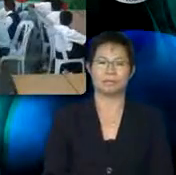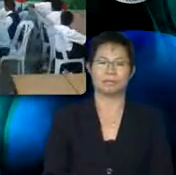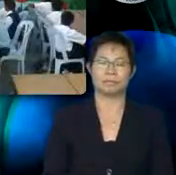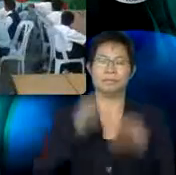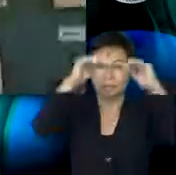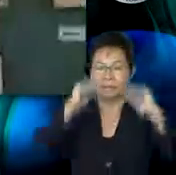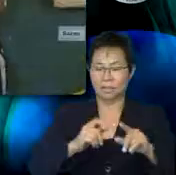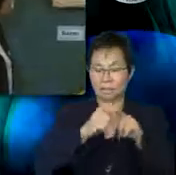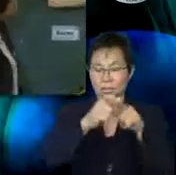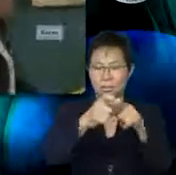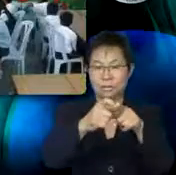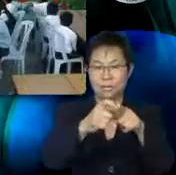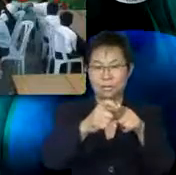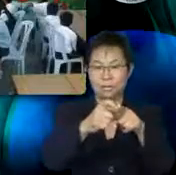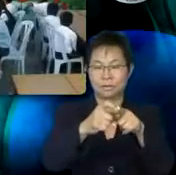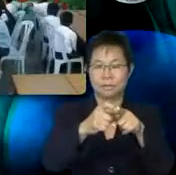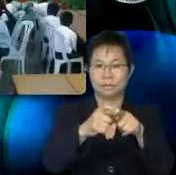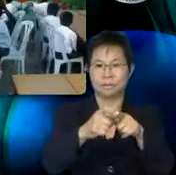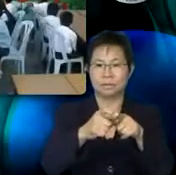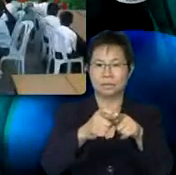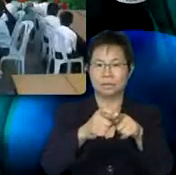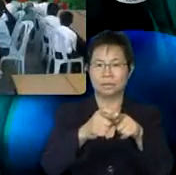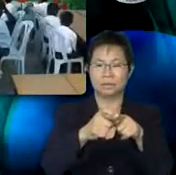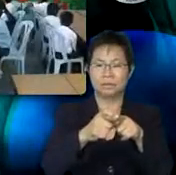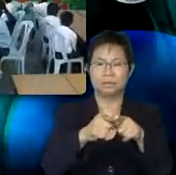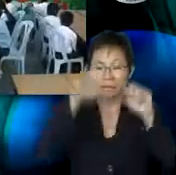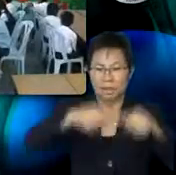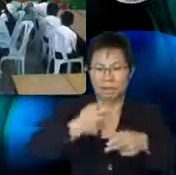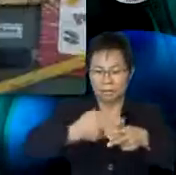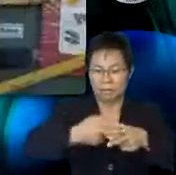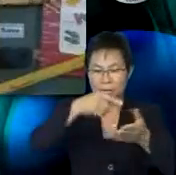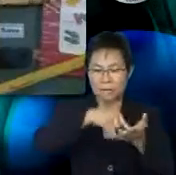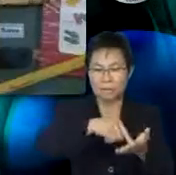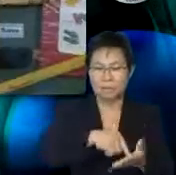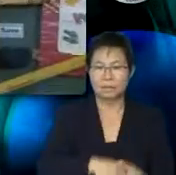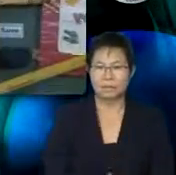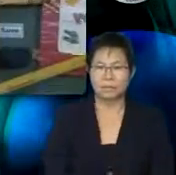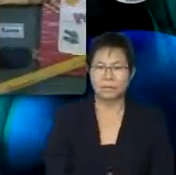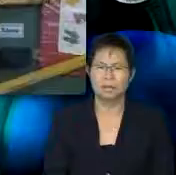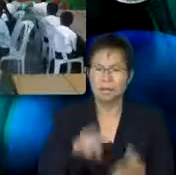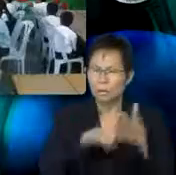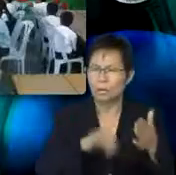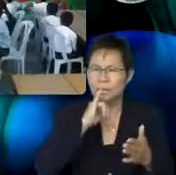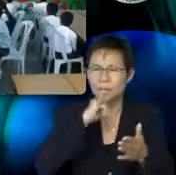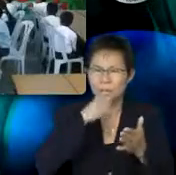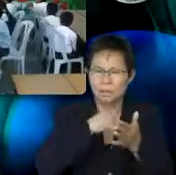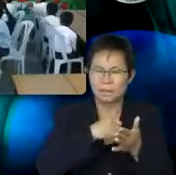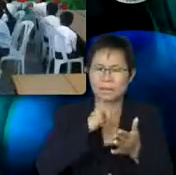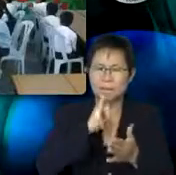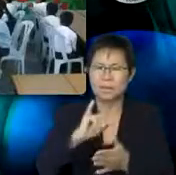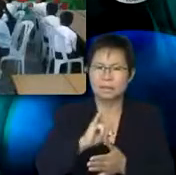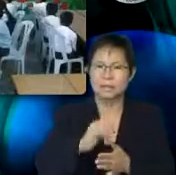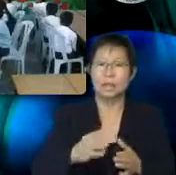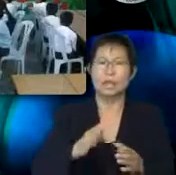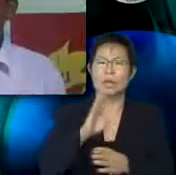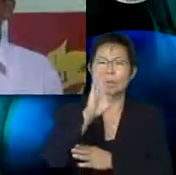S-C-A-R-F. Alright, the next word. Okay, Mubatan, can you name this? What is this? Boots. Can